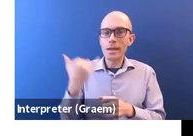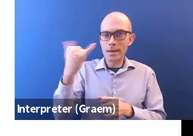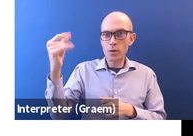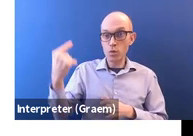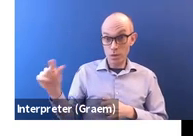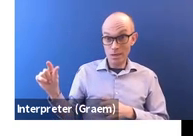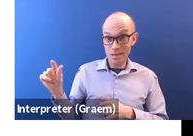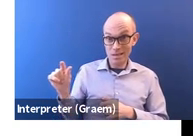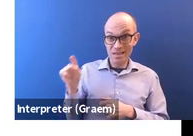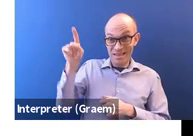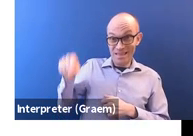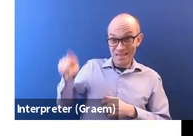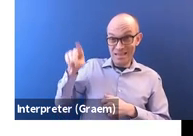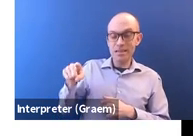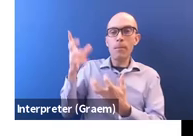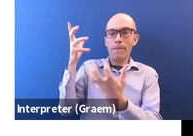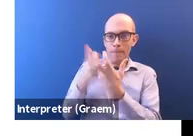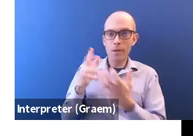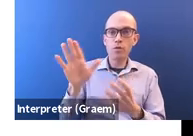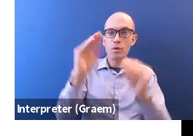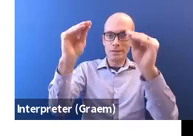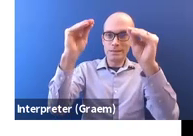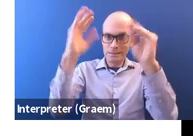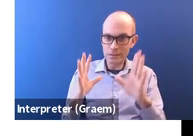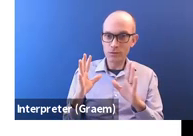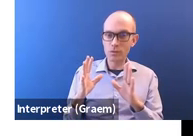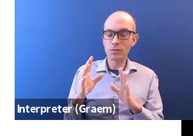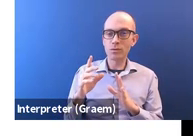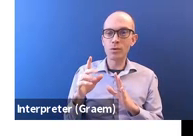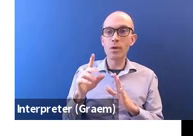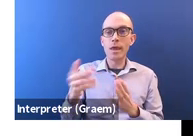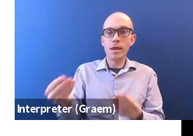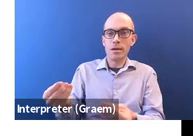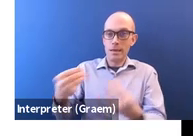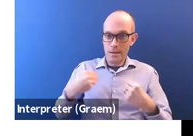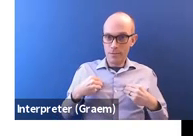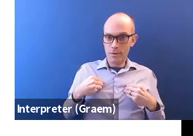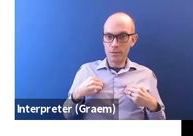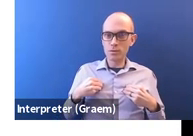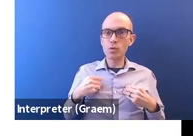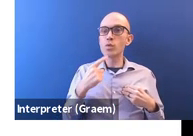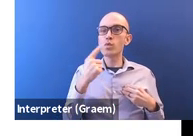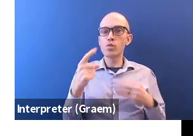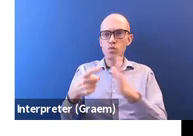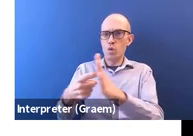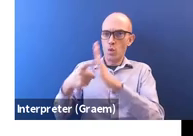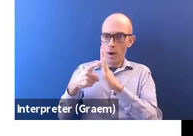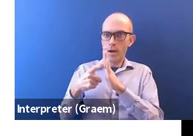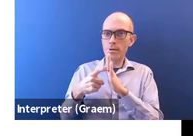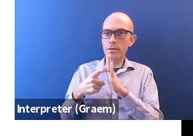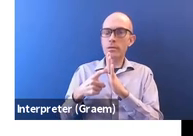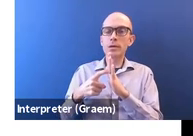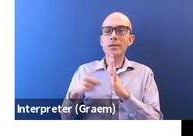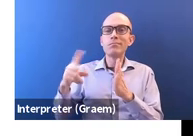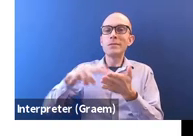want their course materials to appear. Required, obvious that they feel that this is something you need to get through the